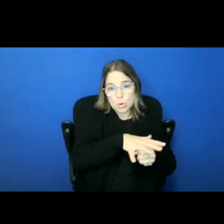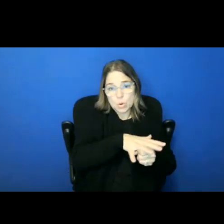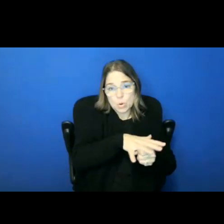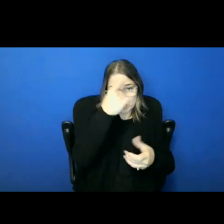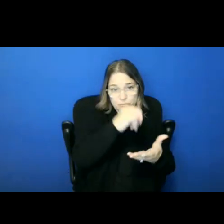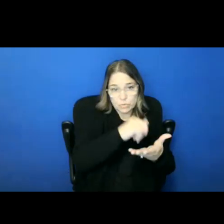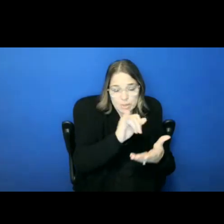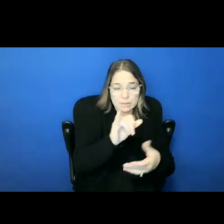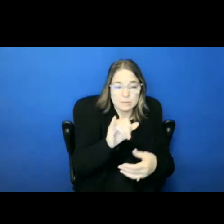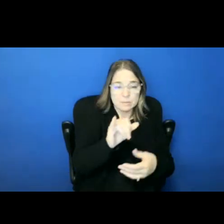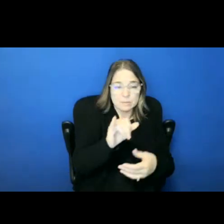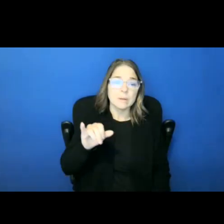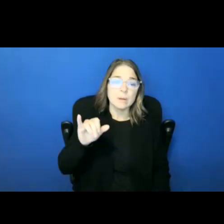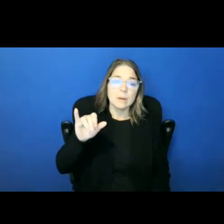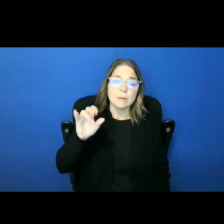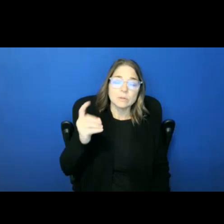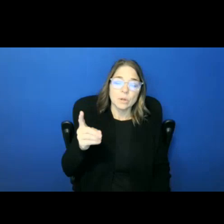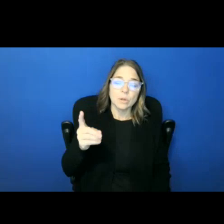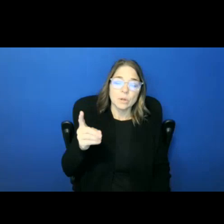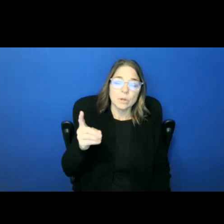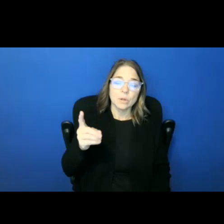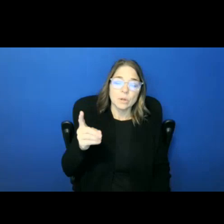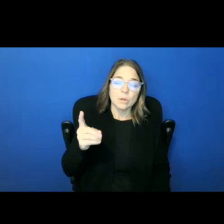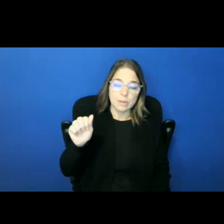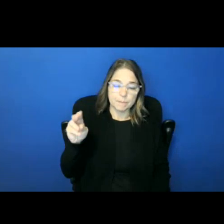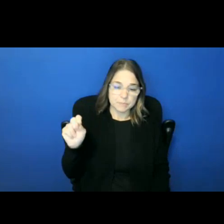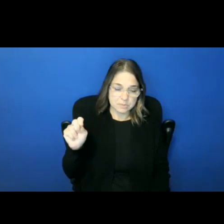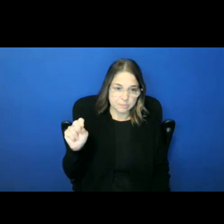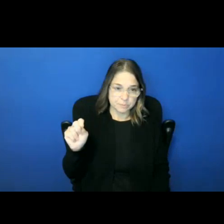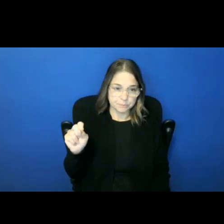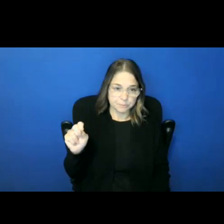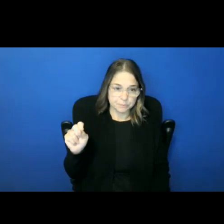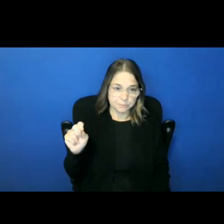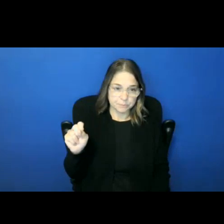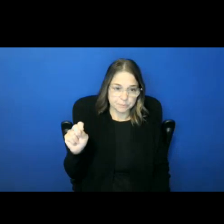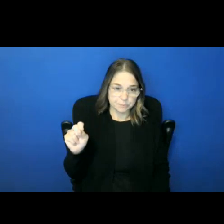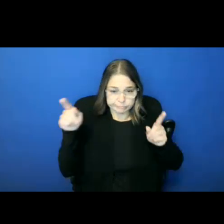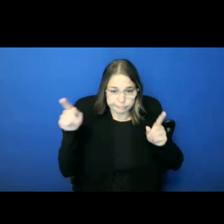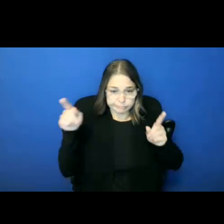Yeah, I want to add to that because actually broke it down really